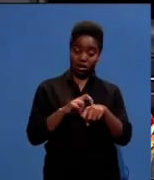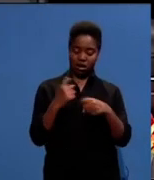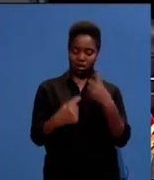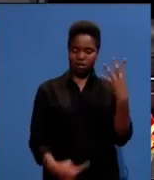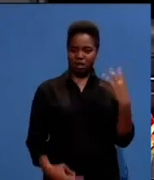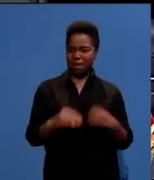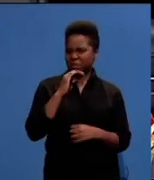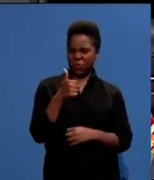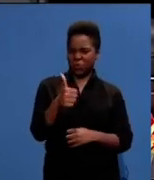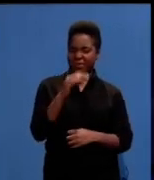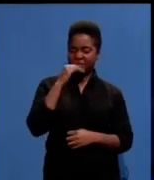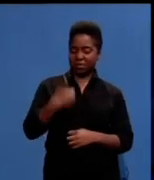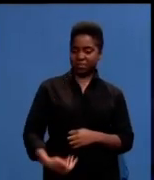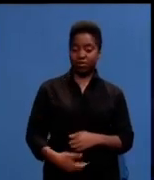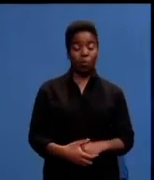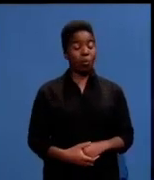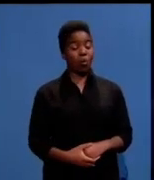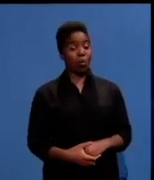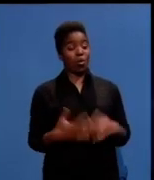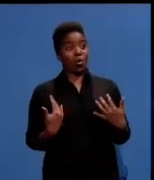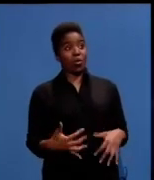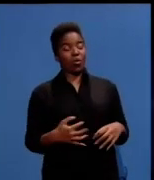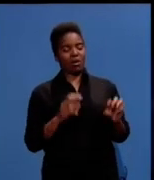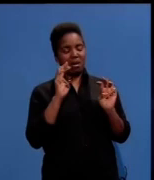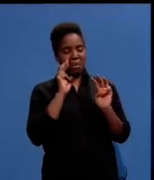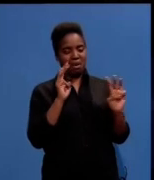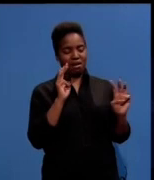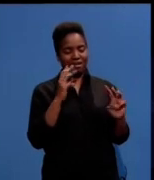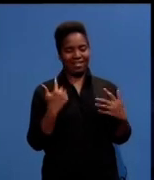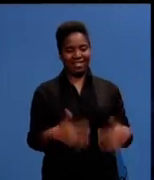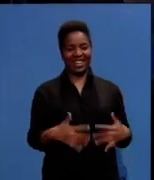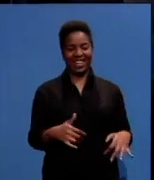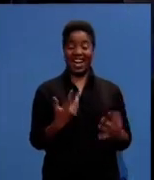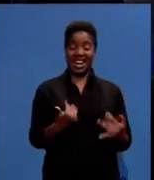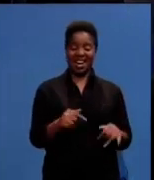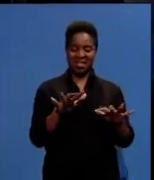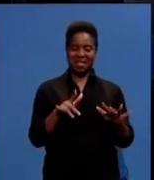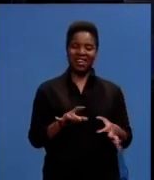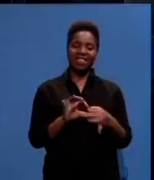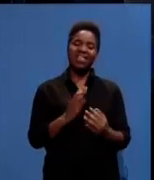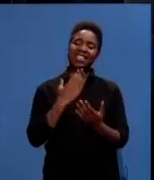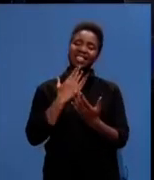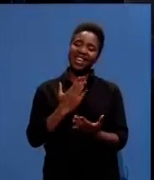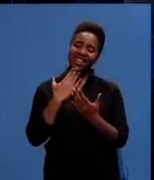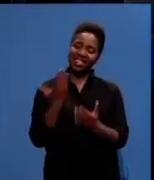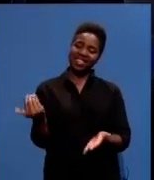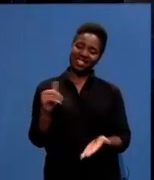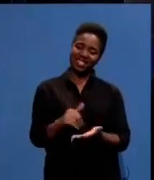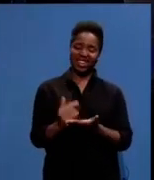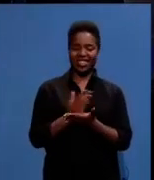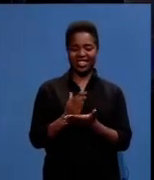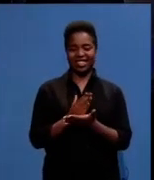then you're not good enough for me. Wow. So there's some food for thought for the people watching. Thank you very much for coming to share that